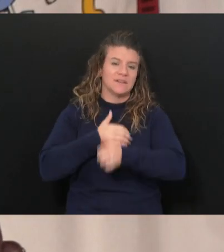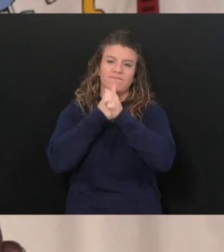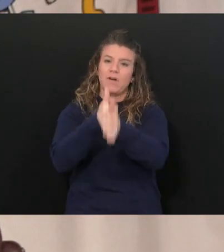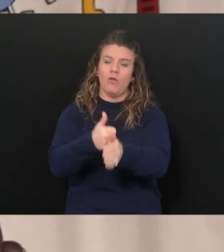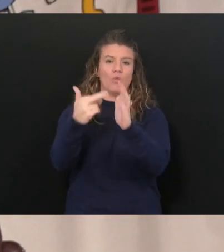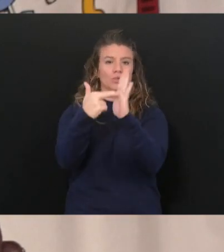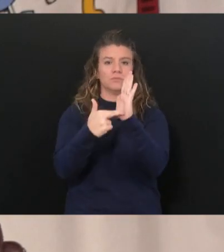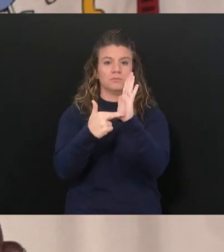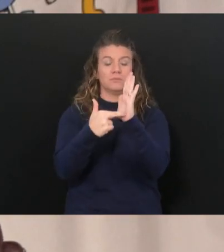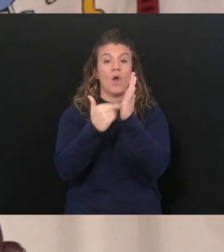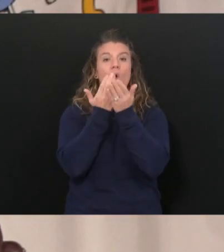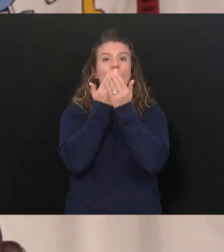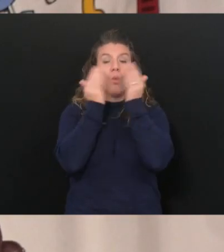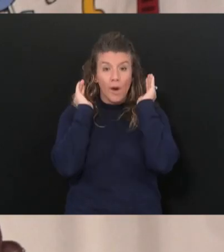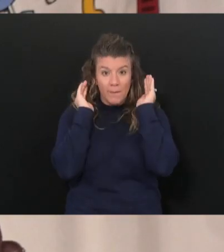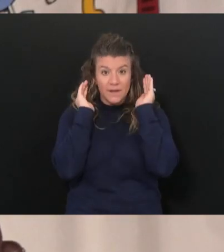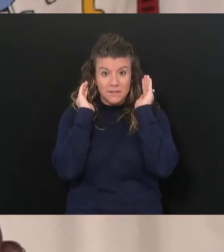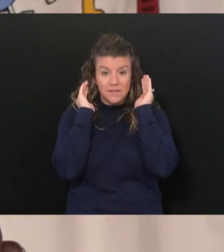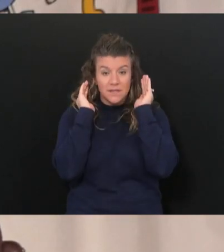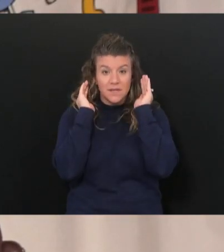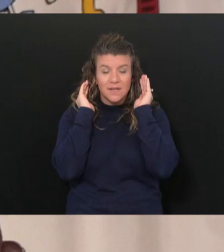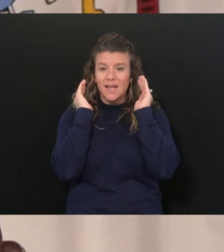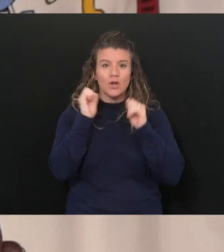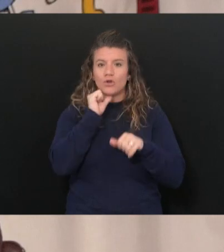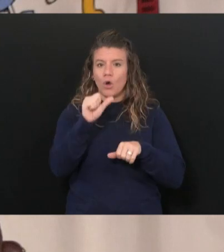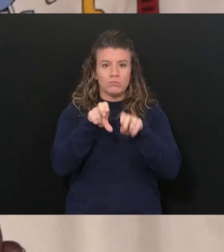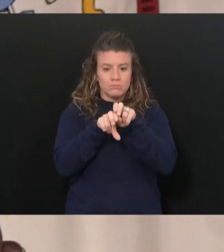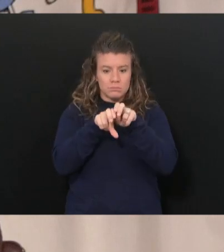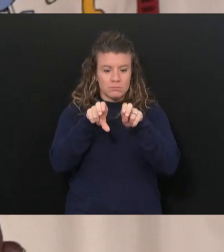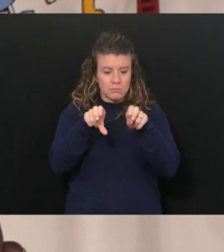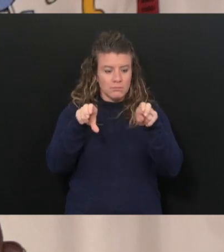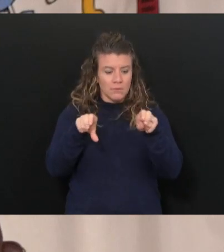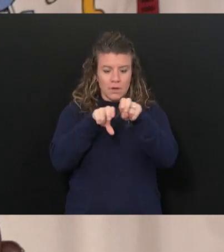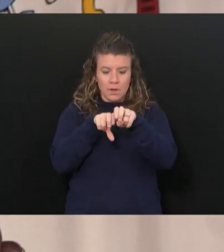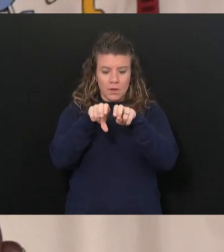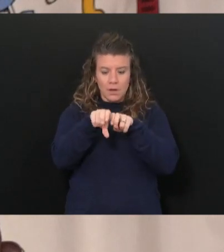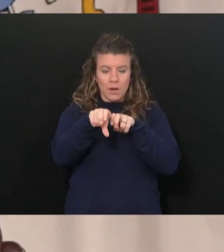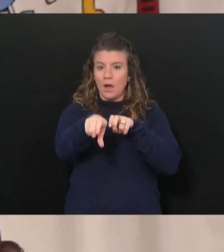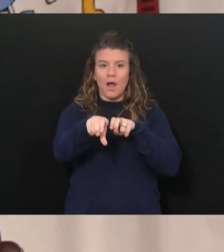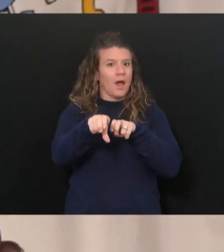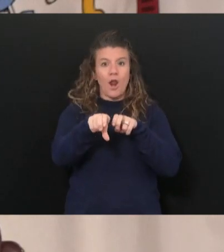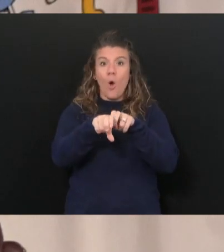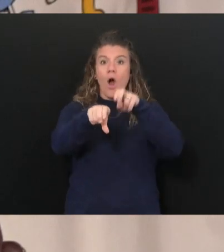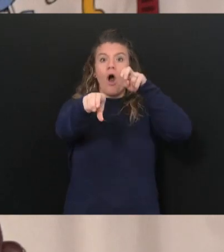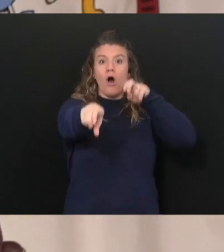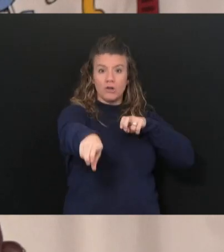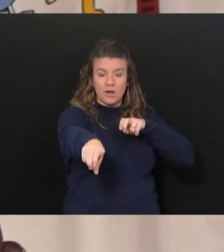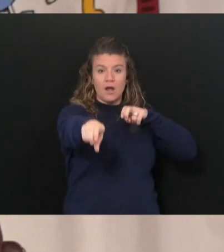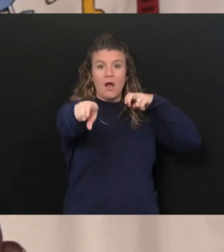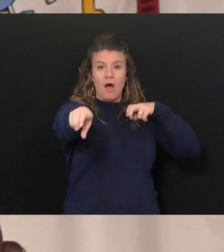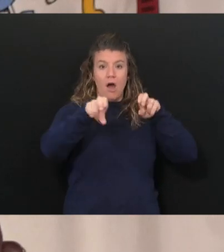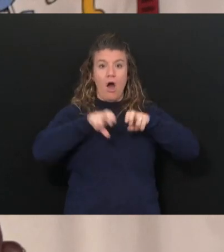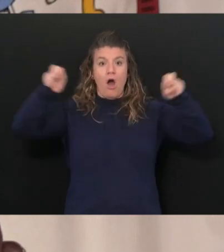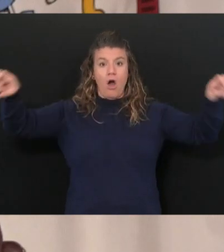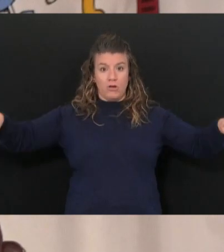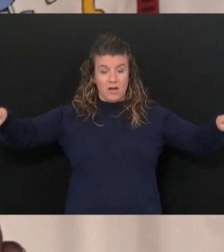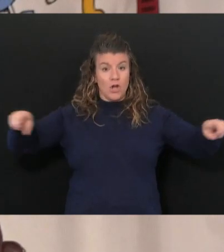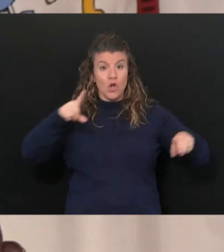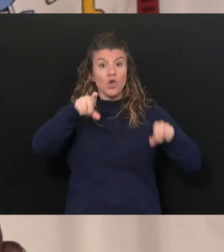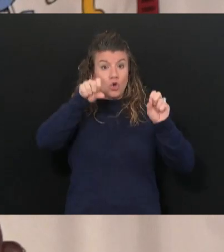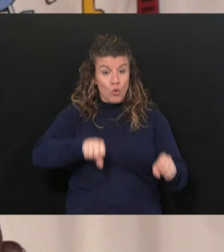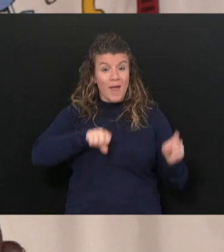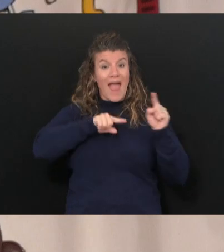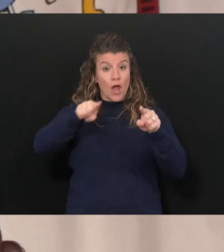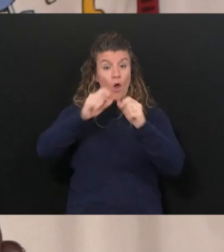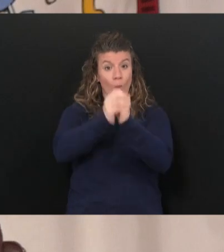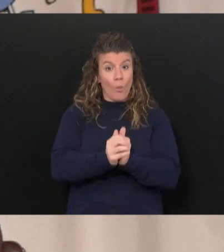Wear masks, alternate pews. Absolutely, we can have church and worship there,